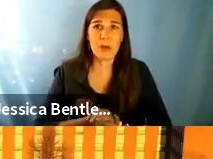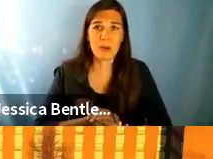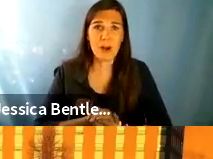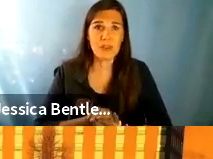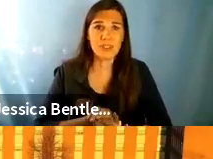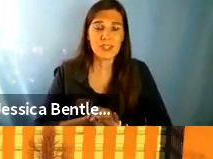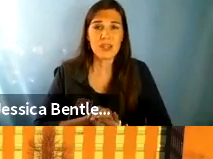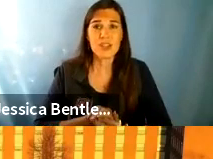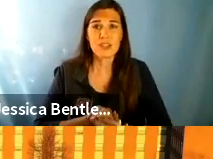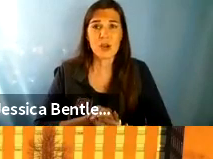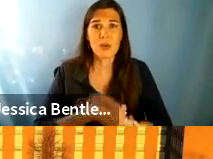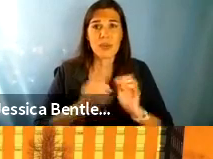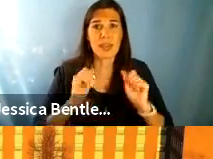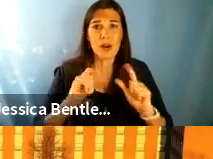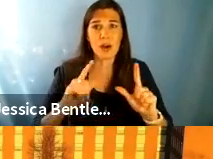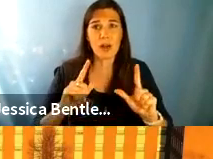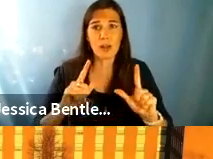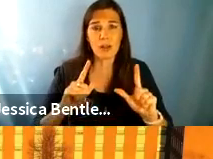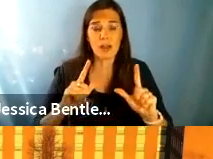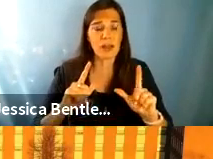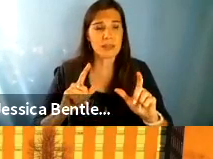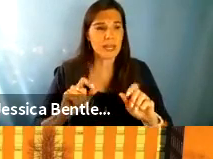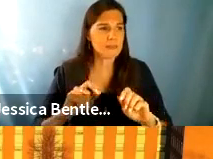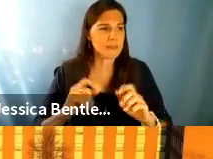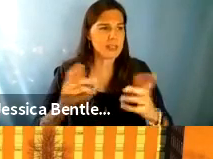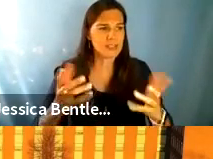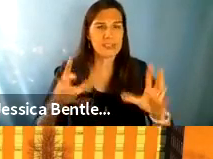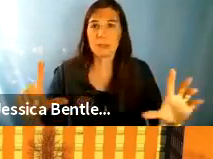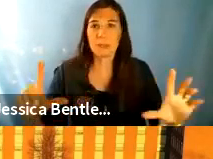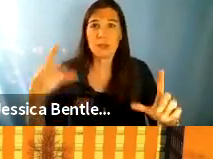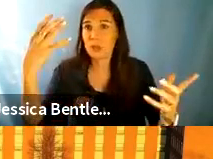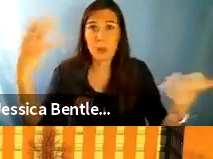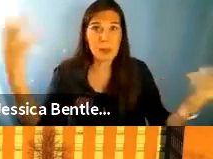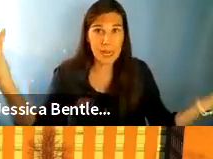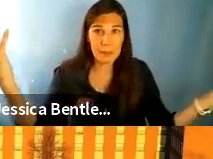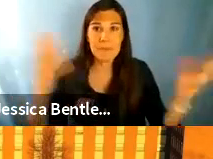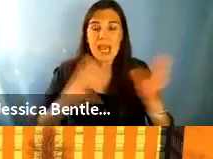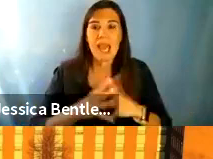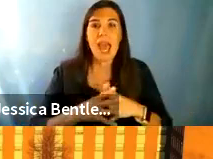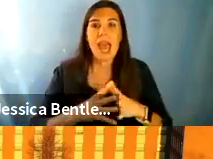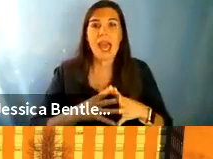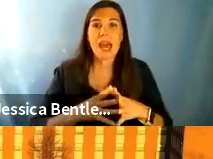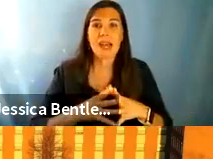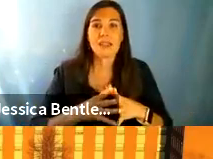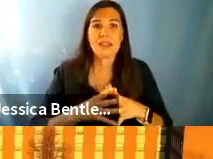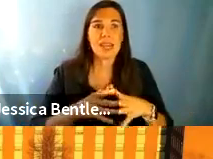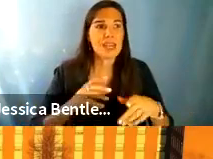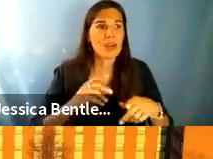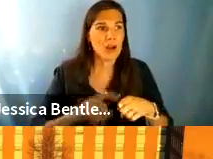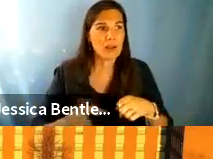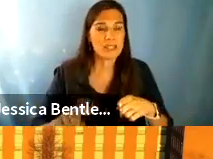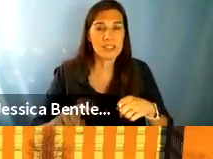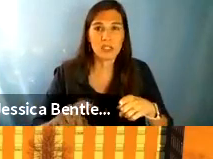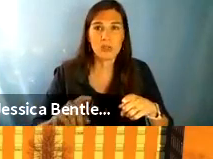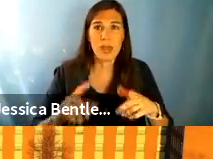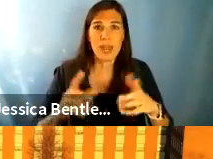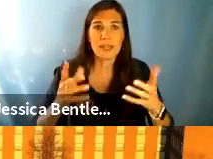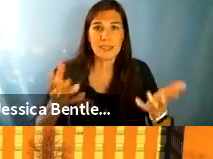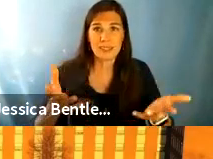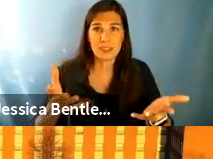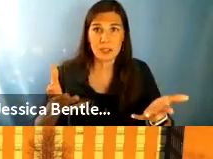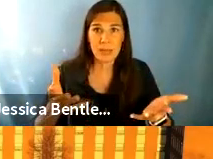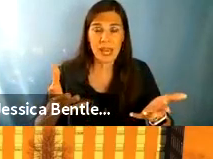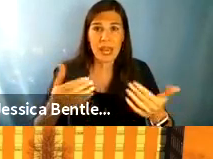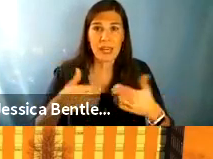make phone calls. So they call, it looks like a computer with a webcam, and they call into